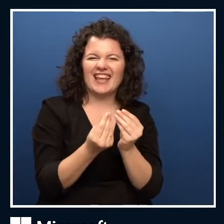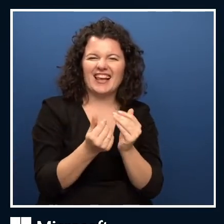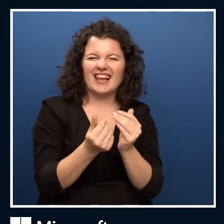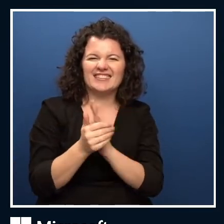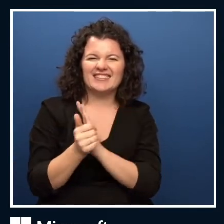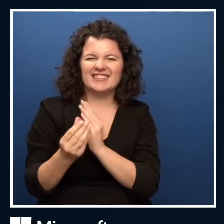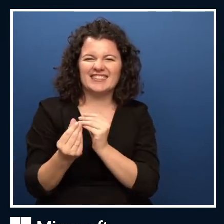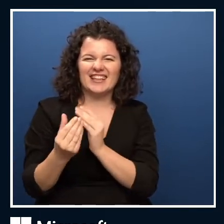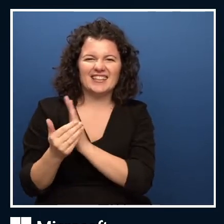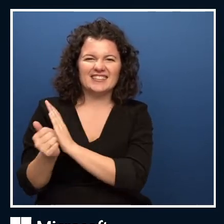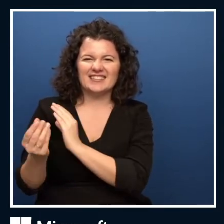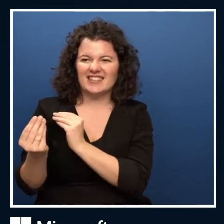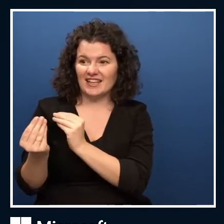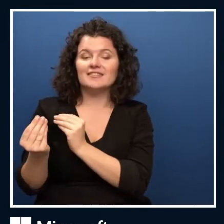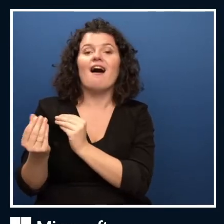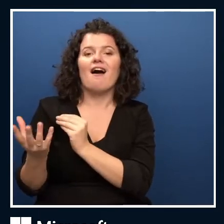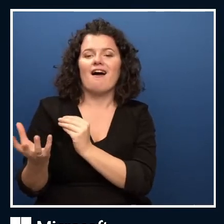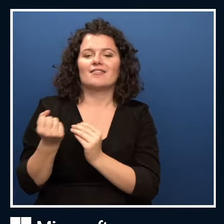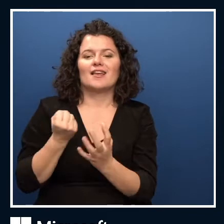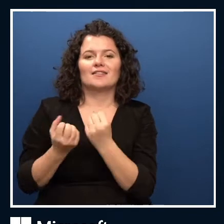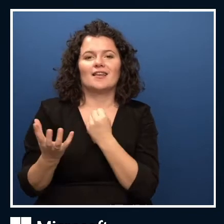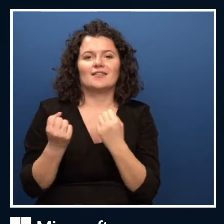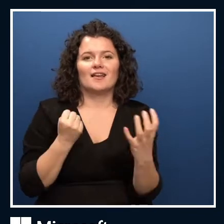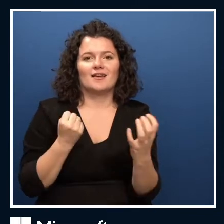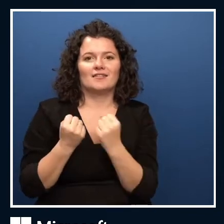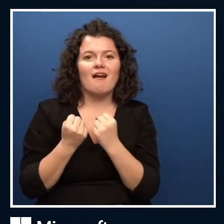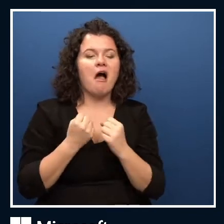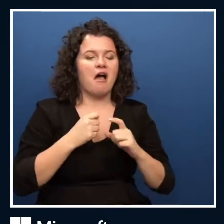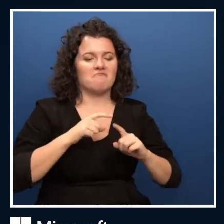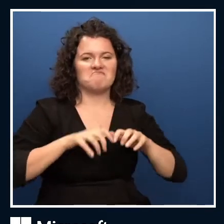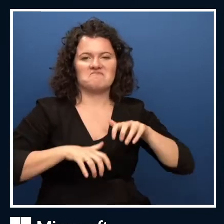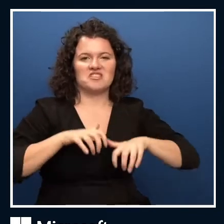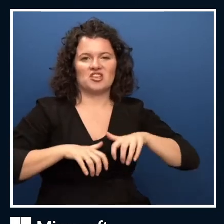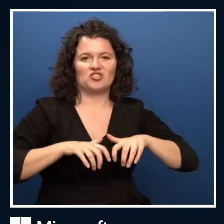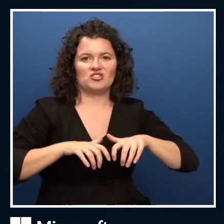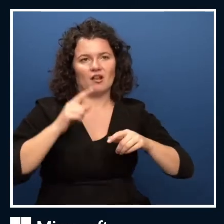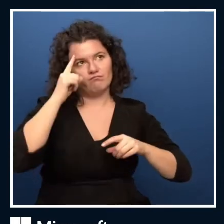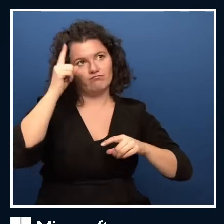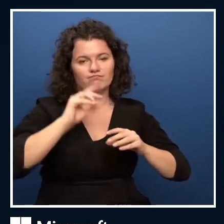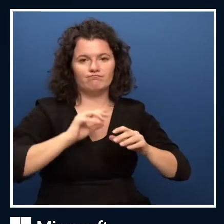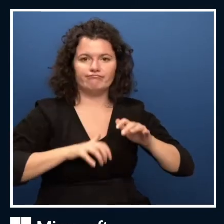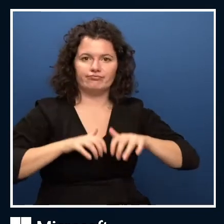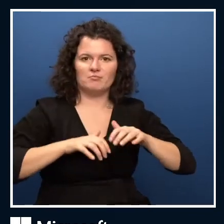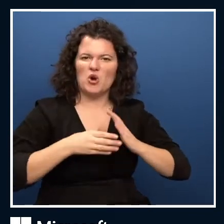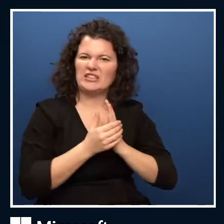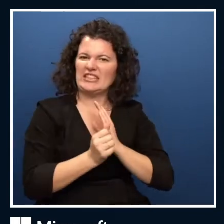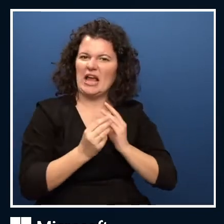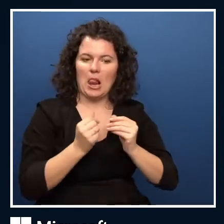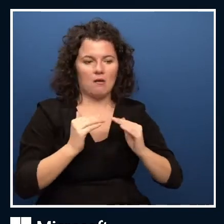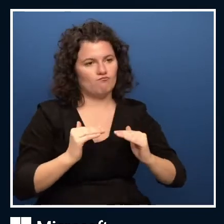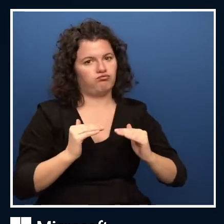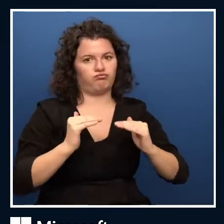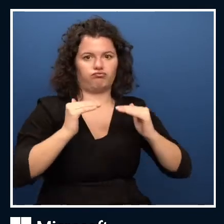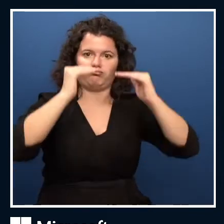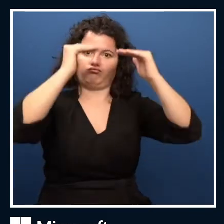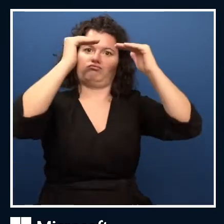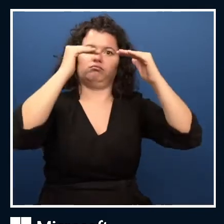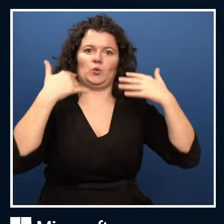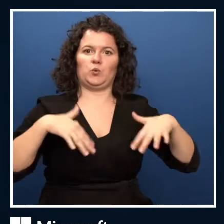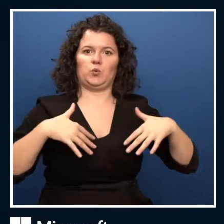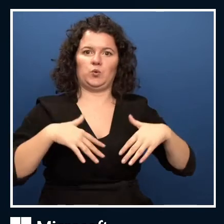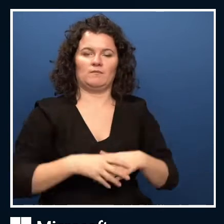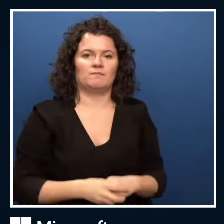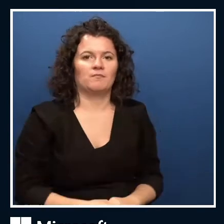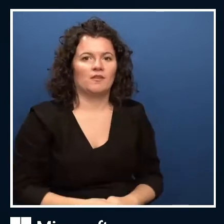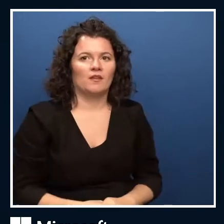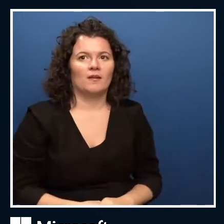digital assistants. So then for you, it will be easier just to take already created skills by somebody else and then to use them